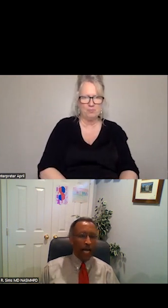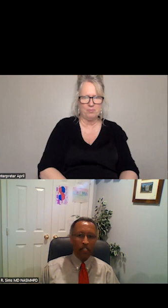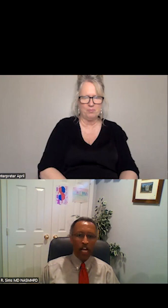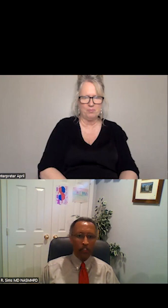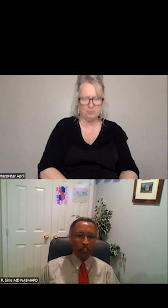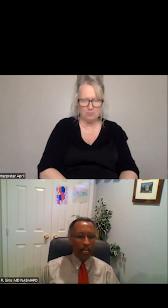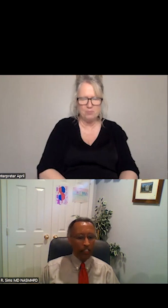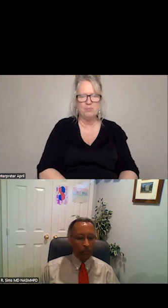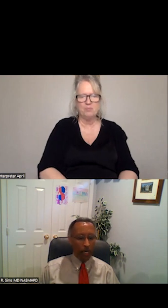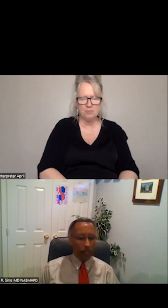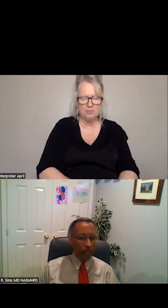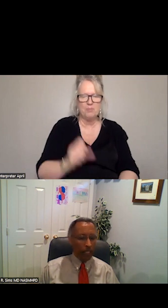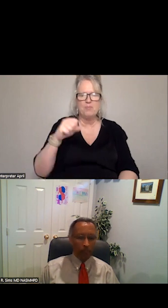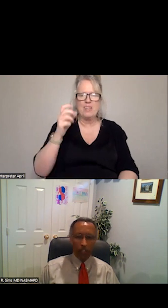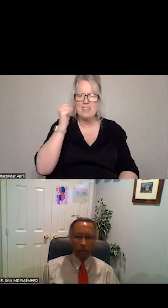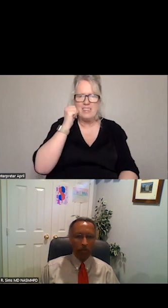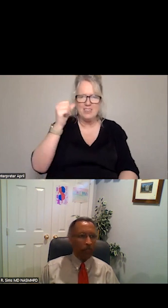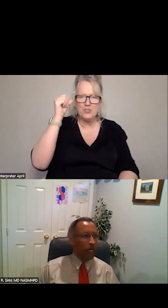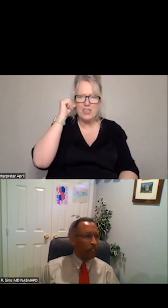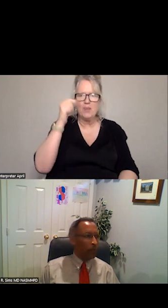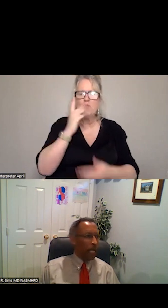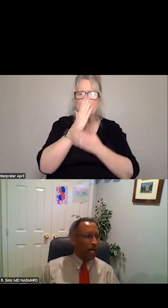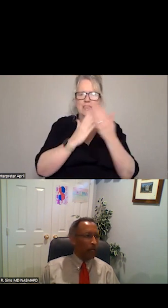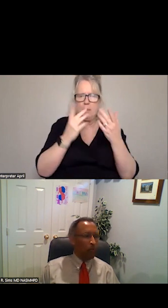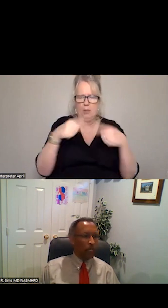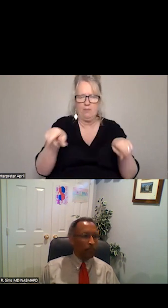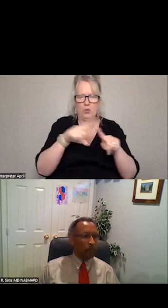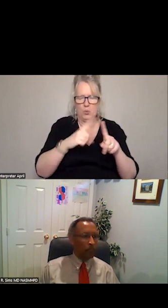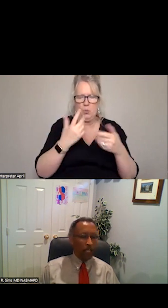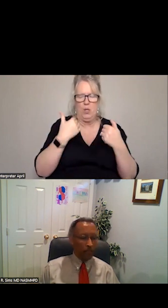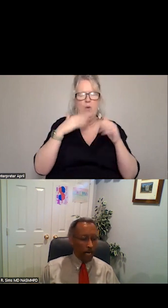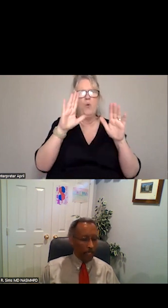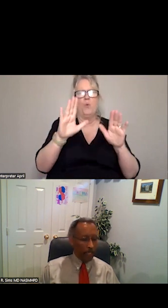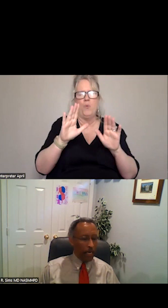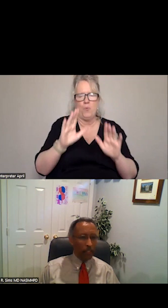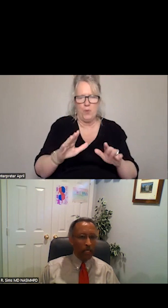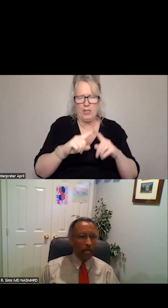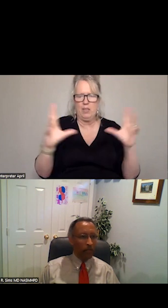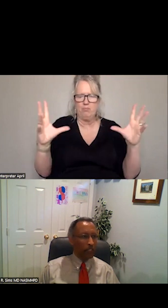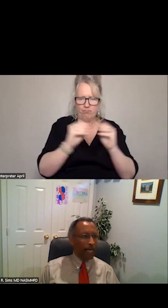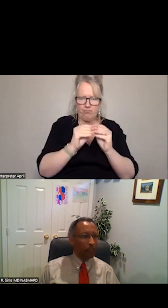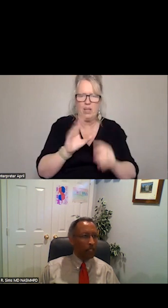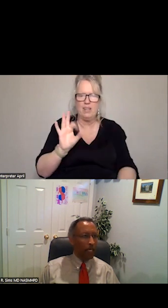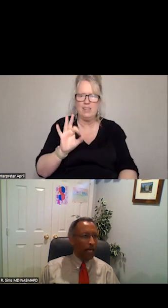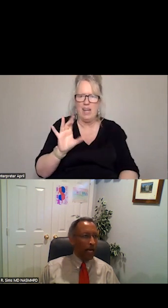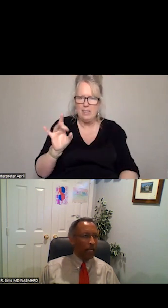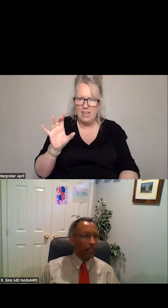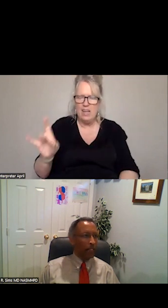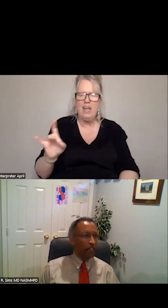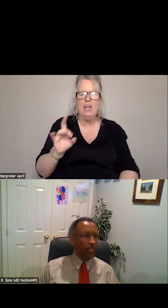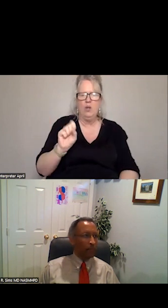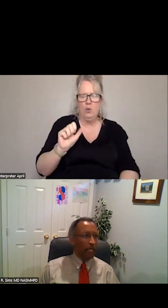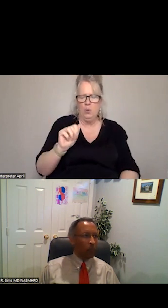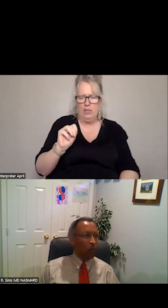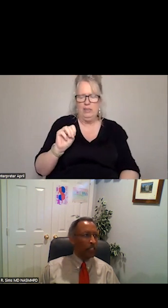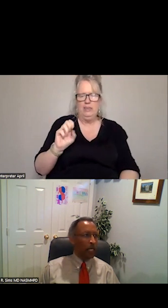All righty. And yesterday, as you well, for some of you, we had a wonderful convening of 988 with SAMHSA. And